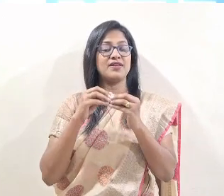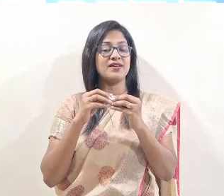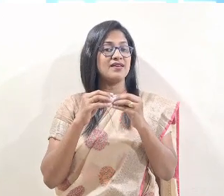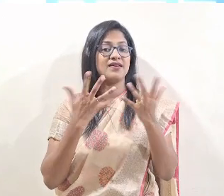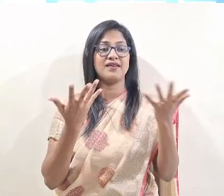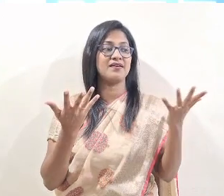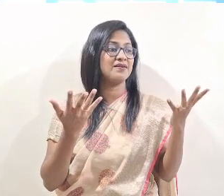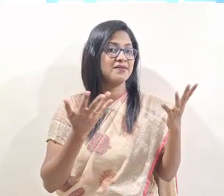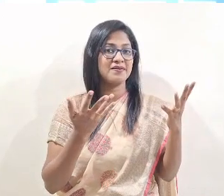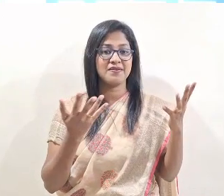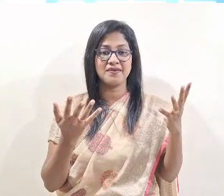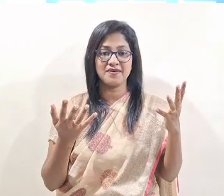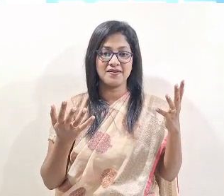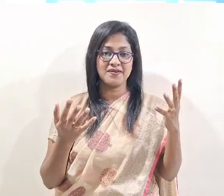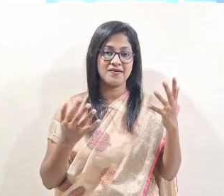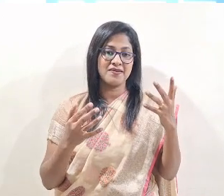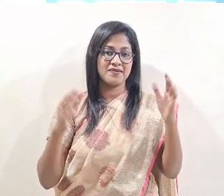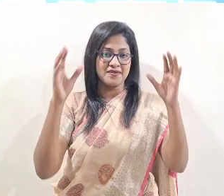Kiev.